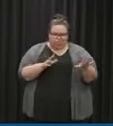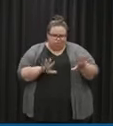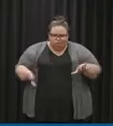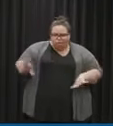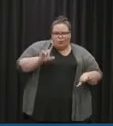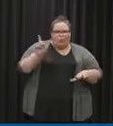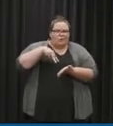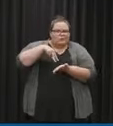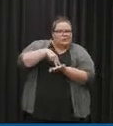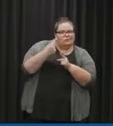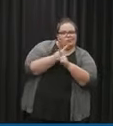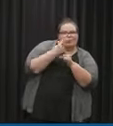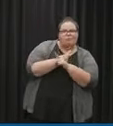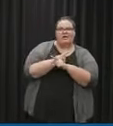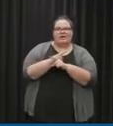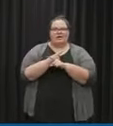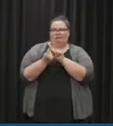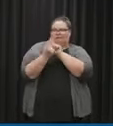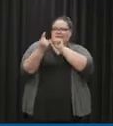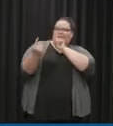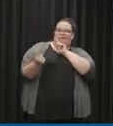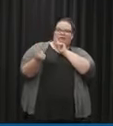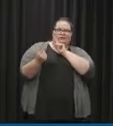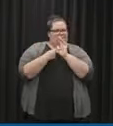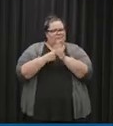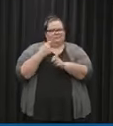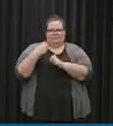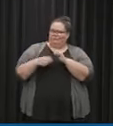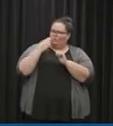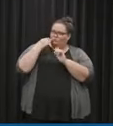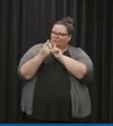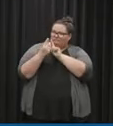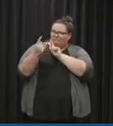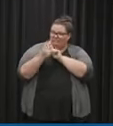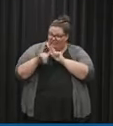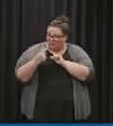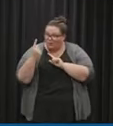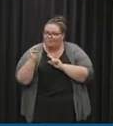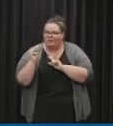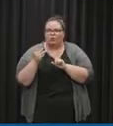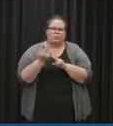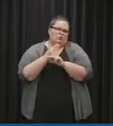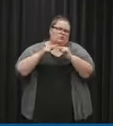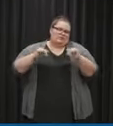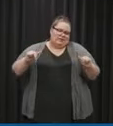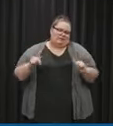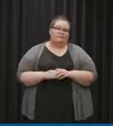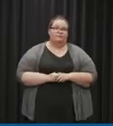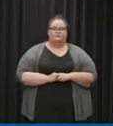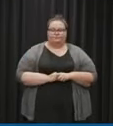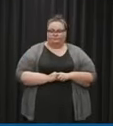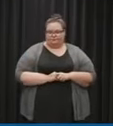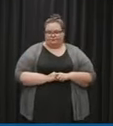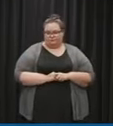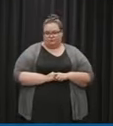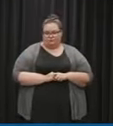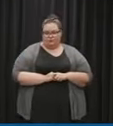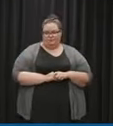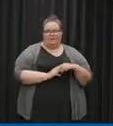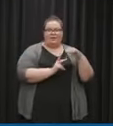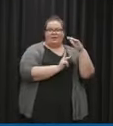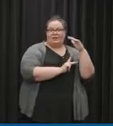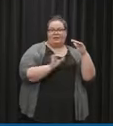stand, or participate accordingly to physical distancing guidelines. Intramural sporting activities will be permitted for